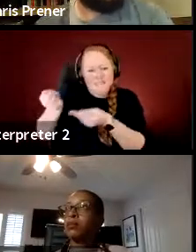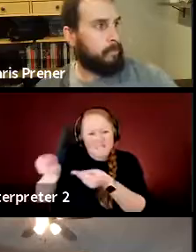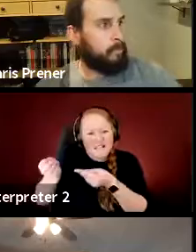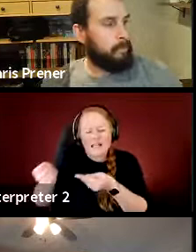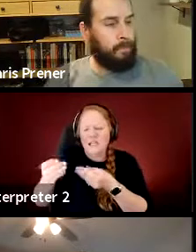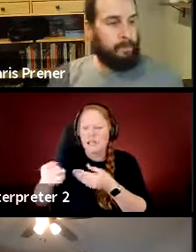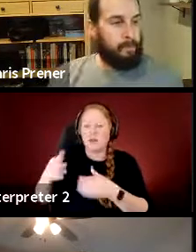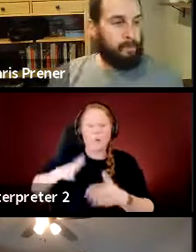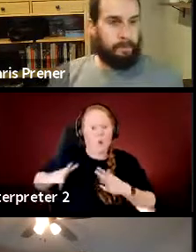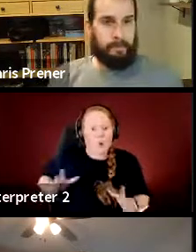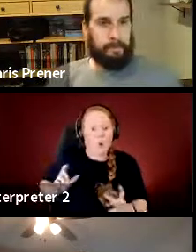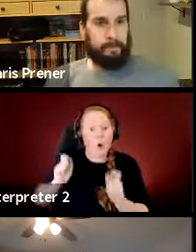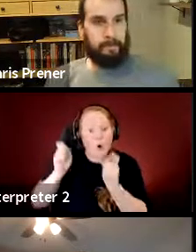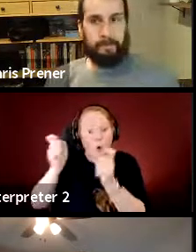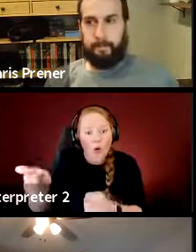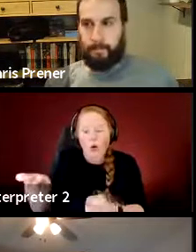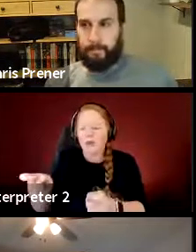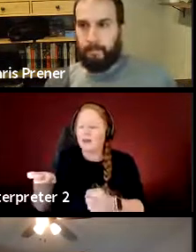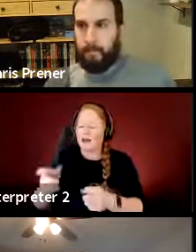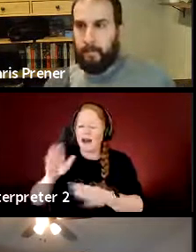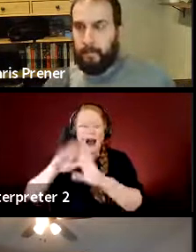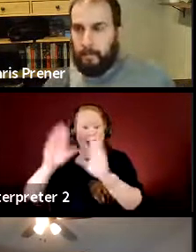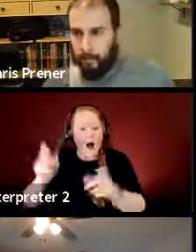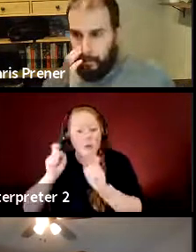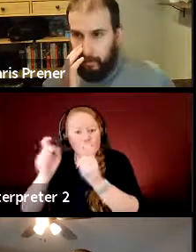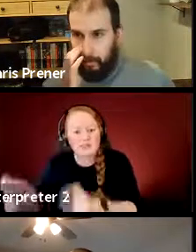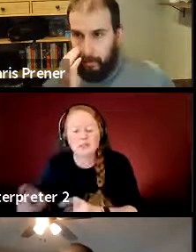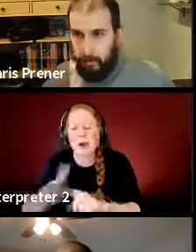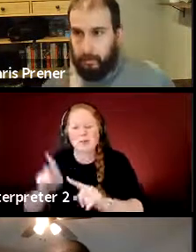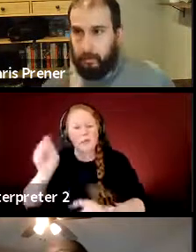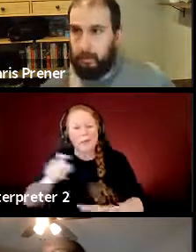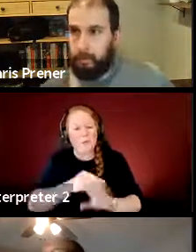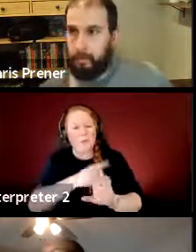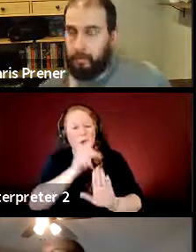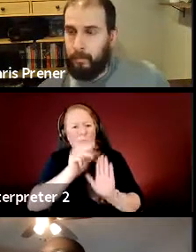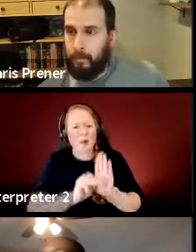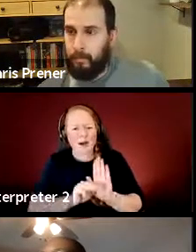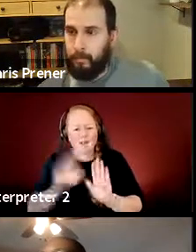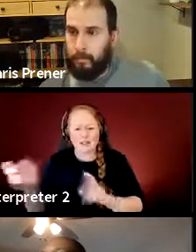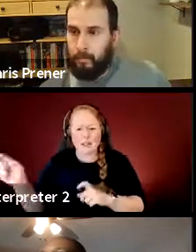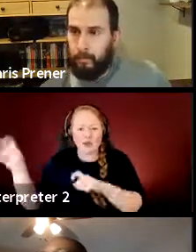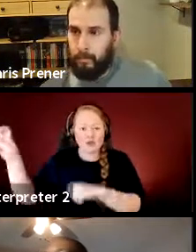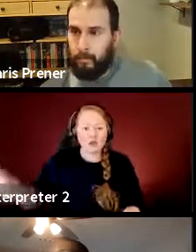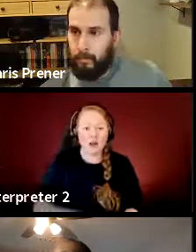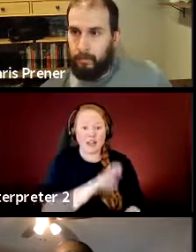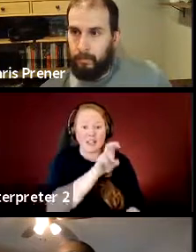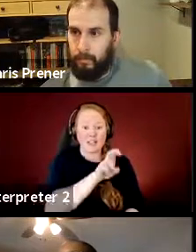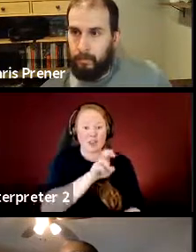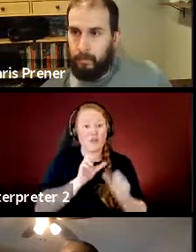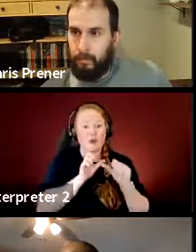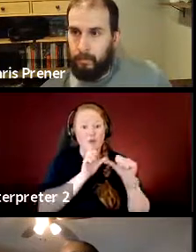at transitional programs, more of them, that transition them into longevity success.